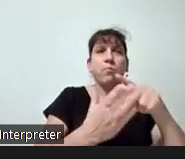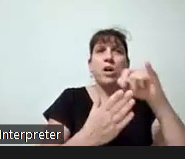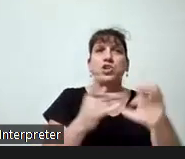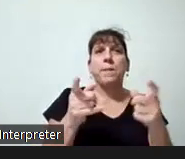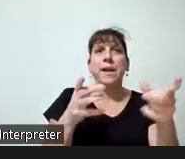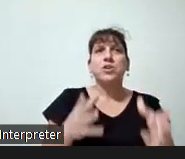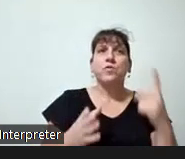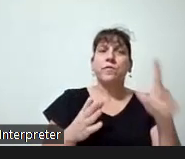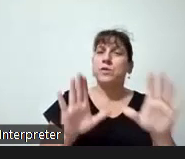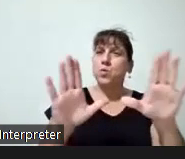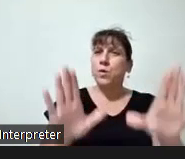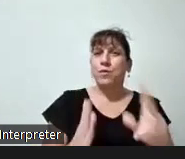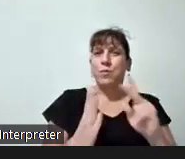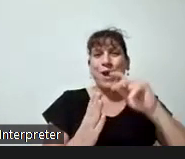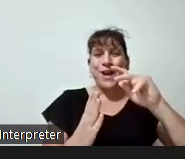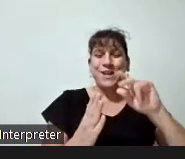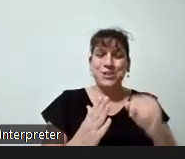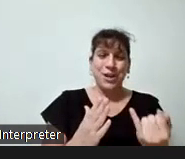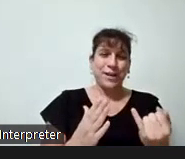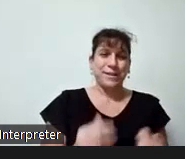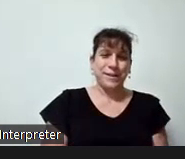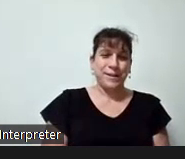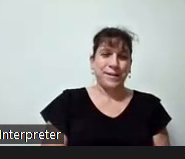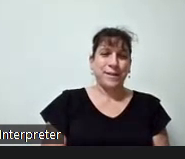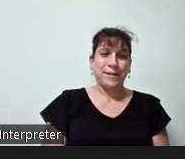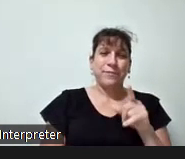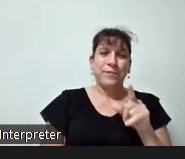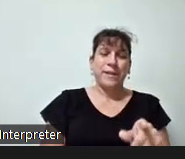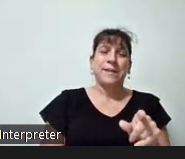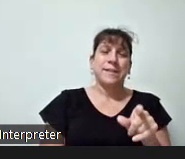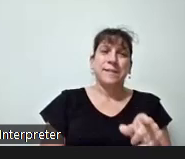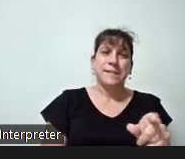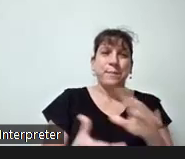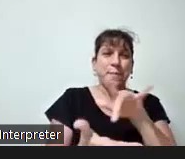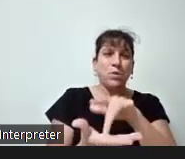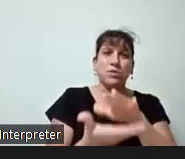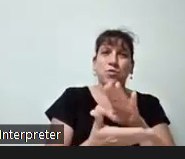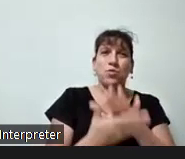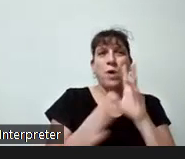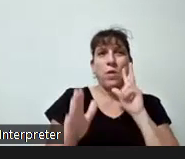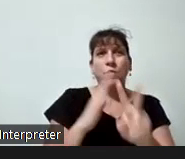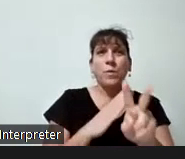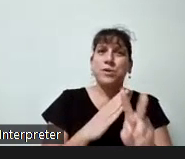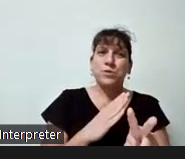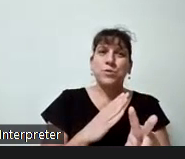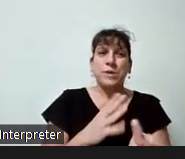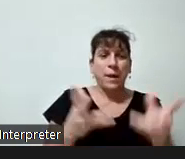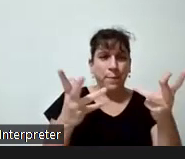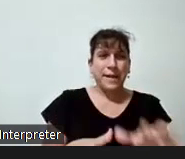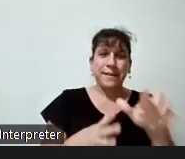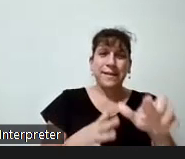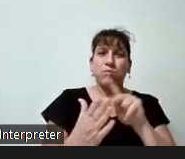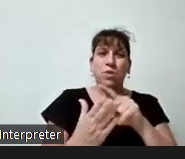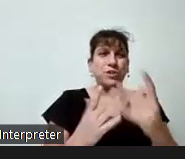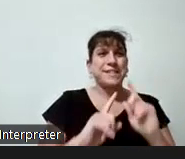wonderful project, New Glenridge Area Middle School, and I look forward to completing this project and